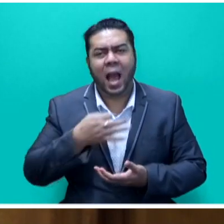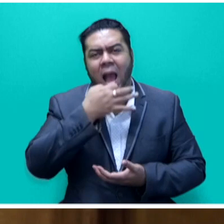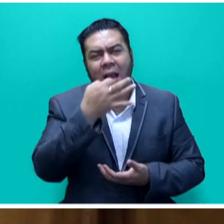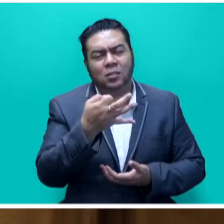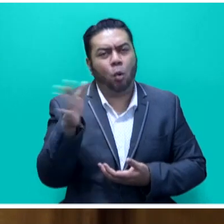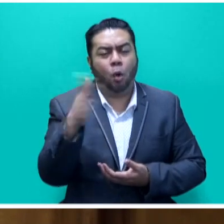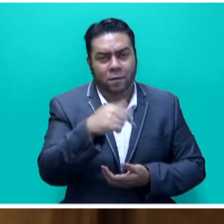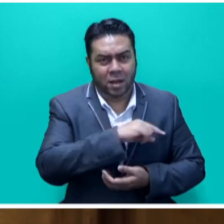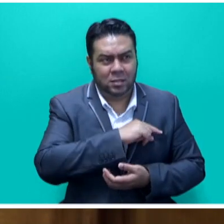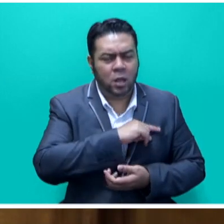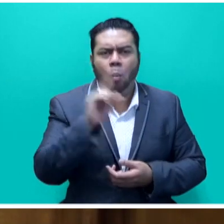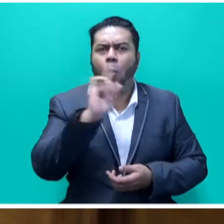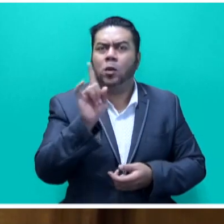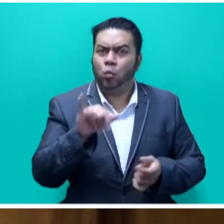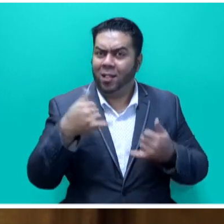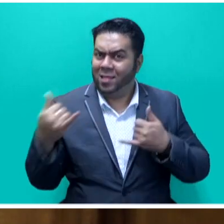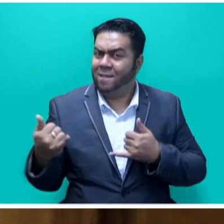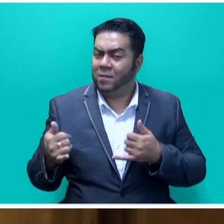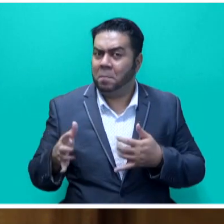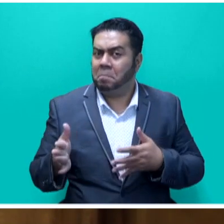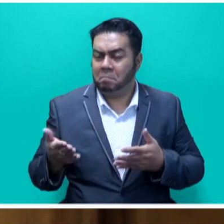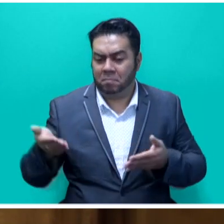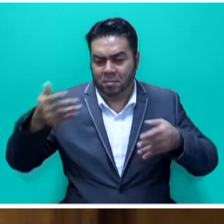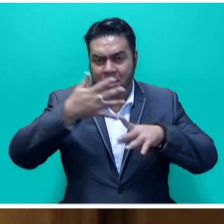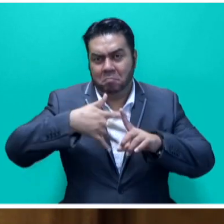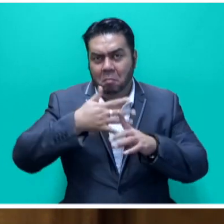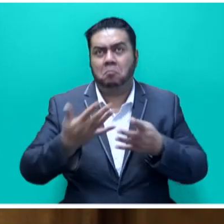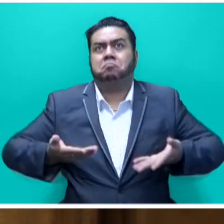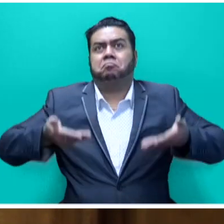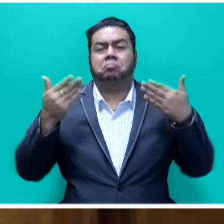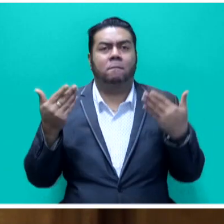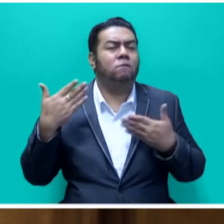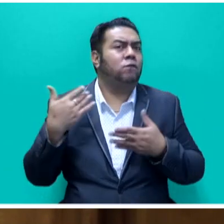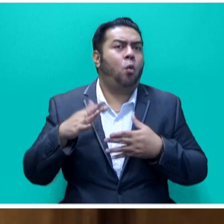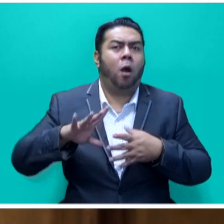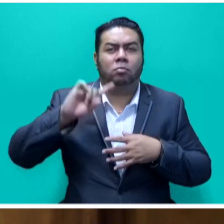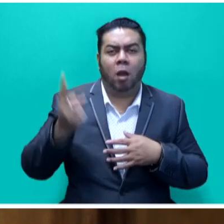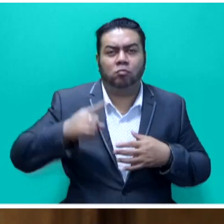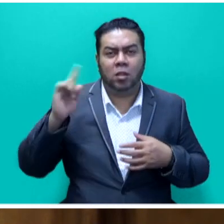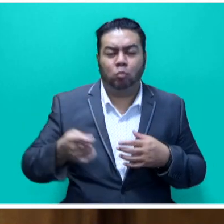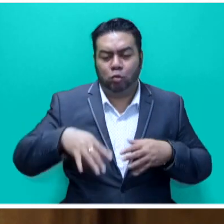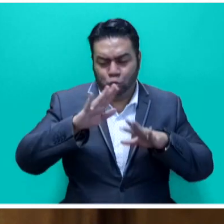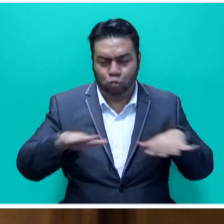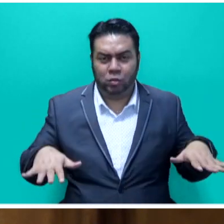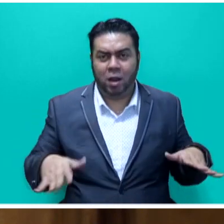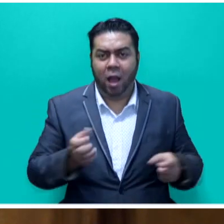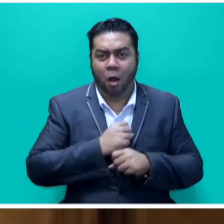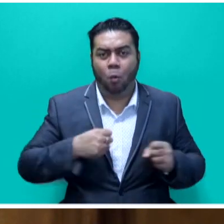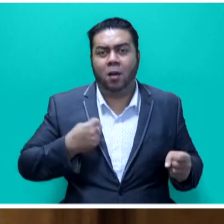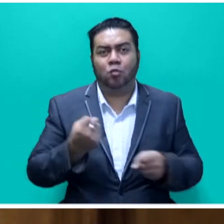today. What are we going to leave behind for our thousands and hundreds of thousands of children, our grandchildren, for the